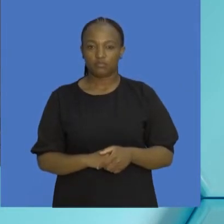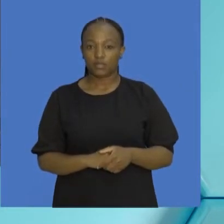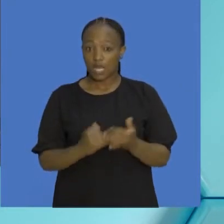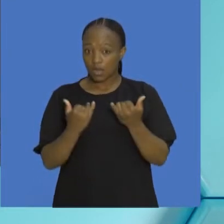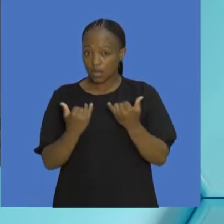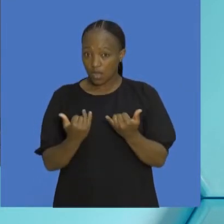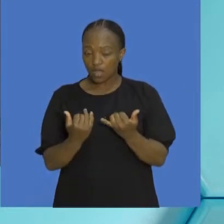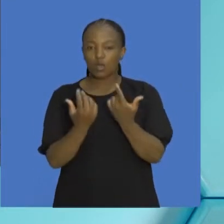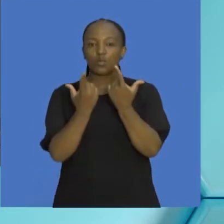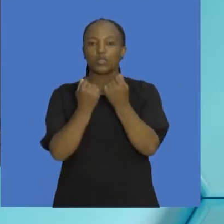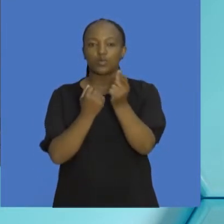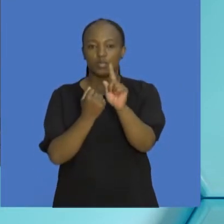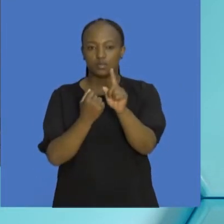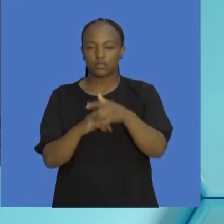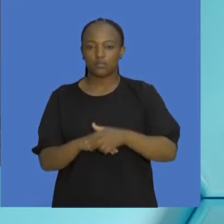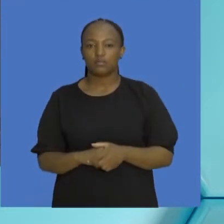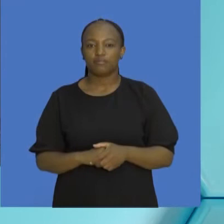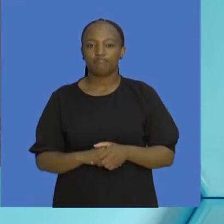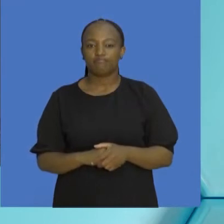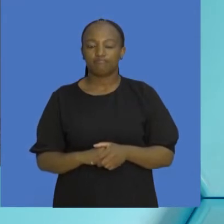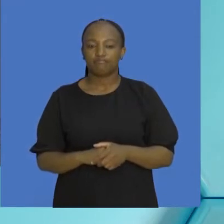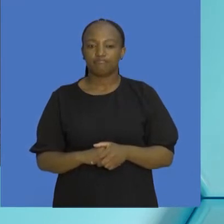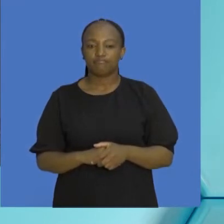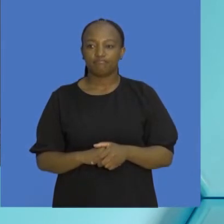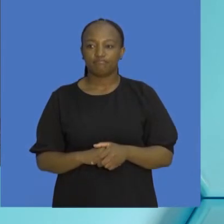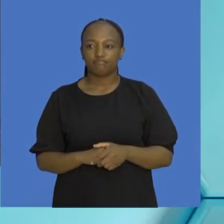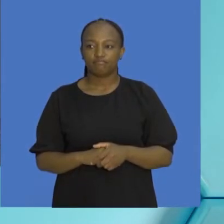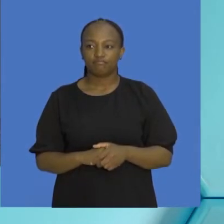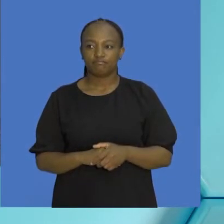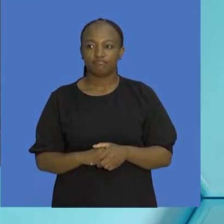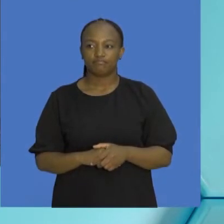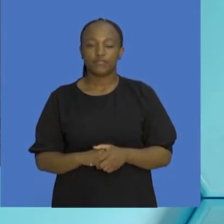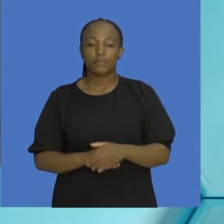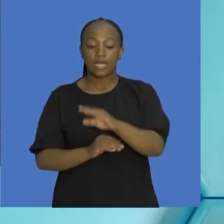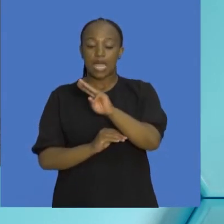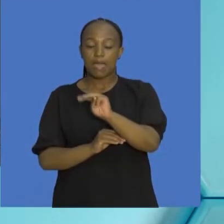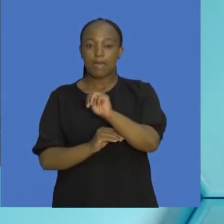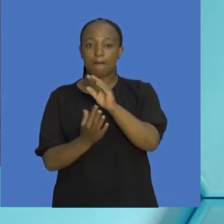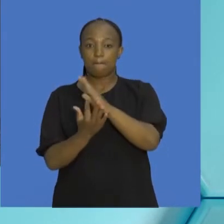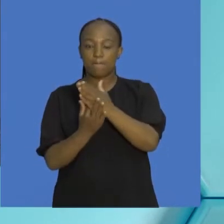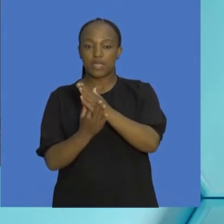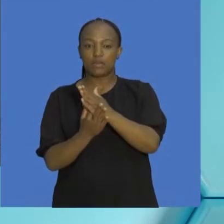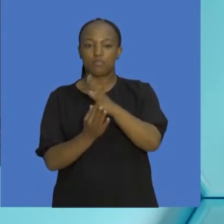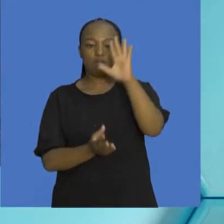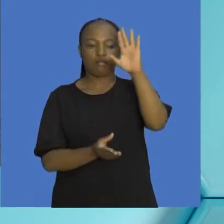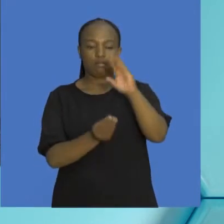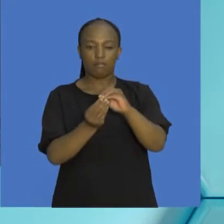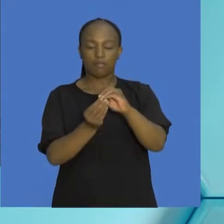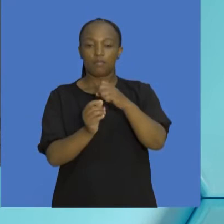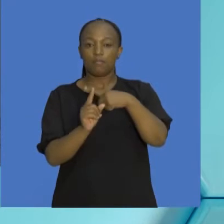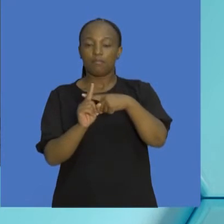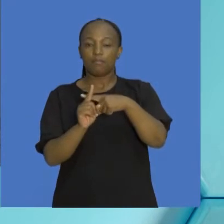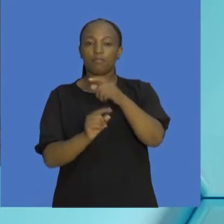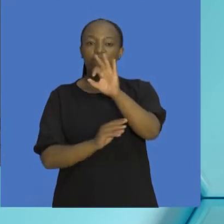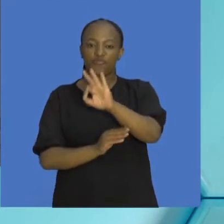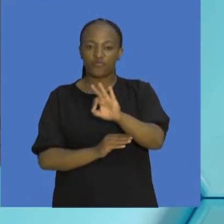What are we going to do now is to add the sum of midpoint multiplied by